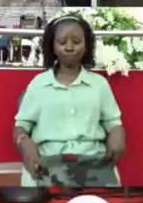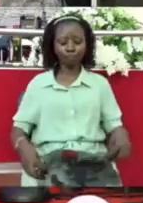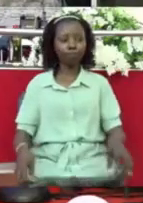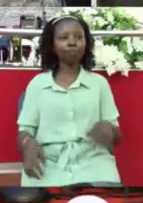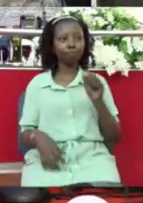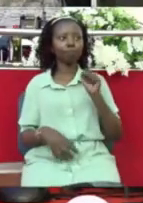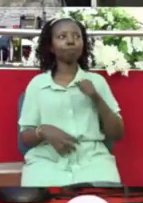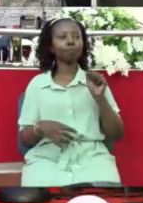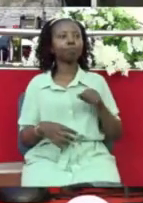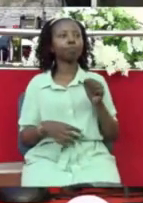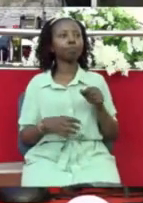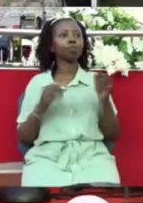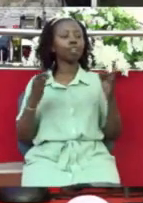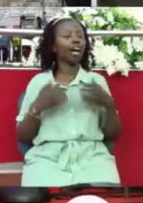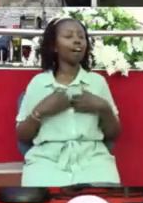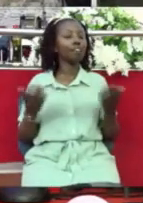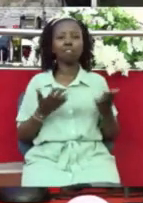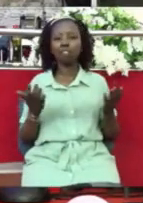Yes, if you, any of those mountains.